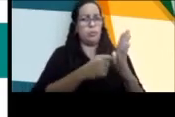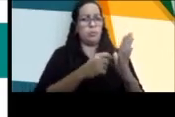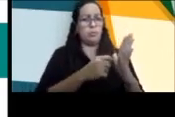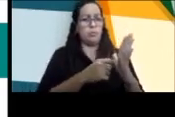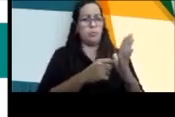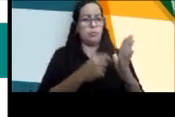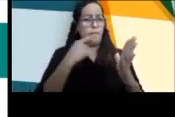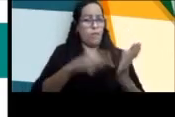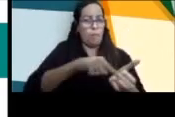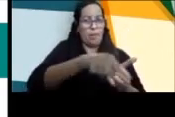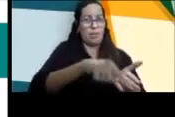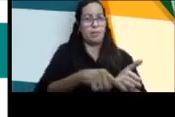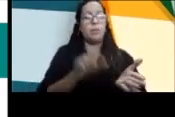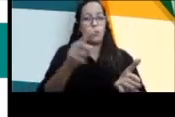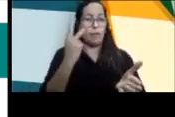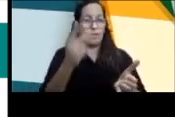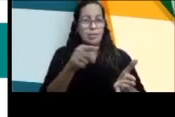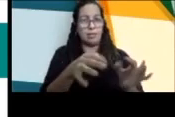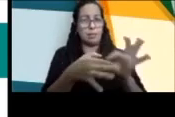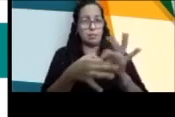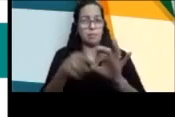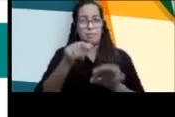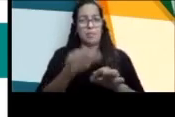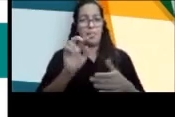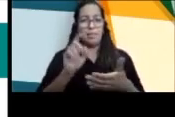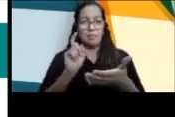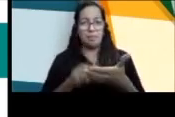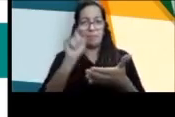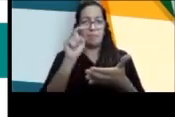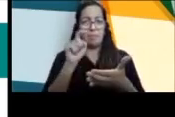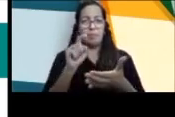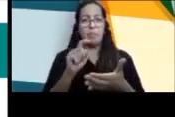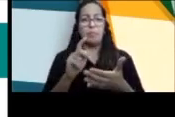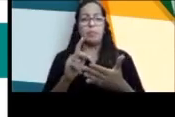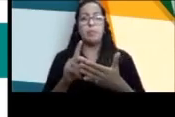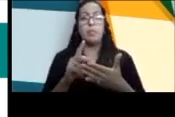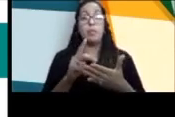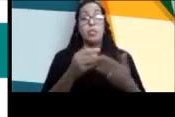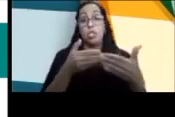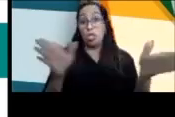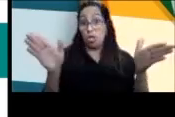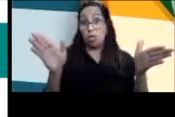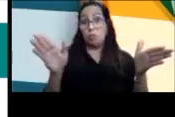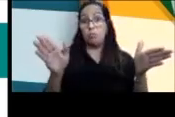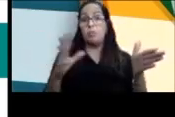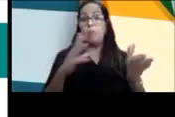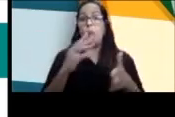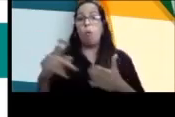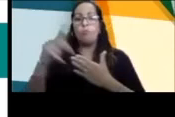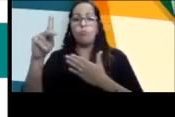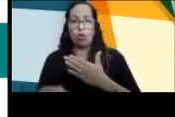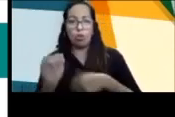that link that we provided, and project wage decisions, which are created by